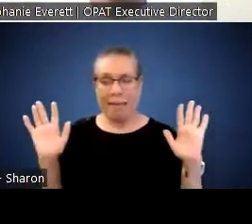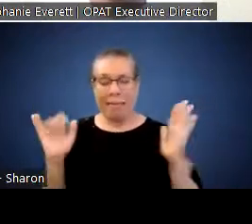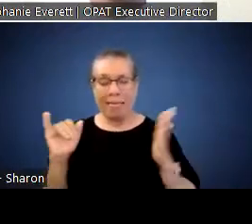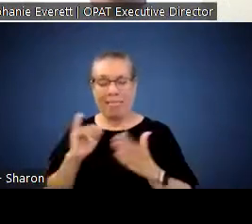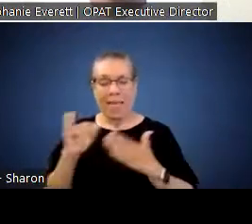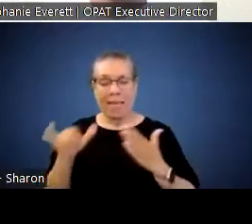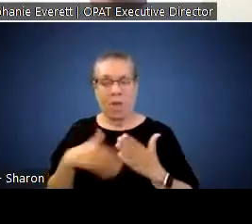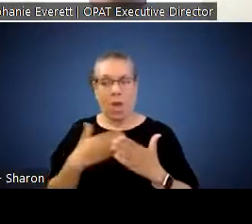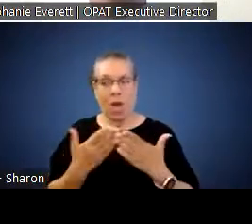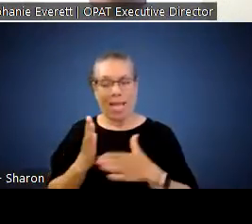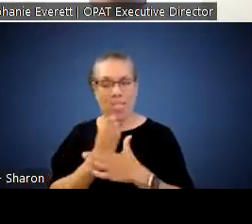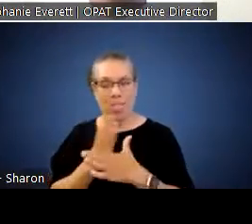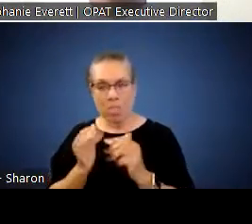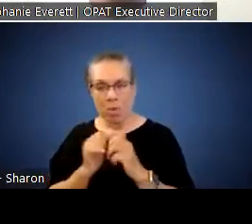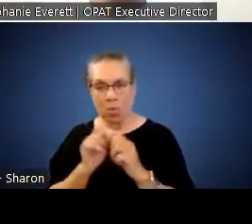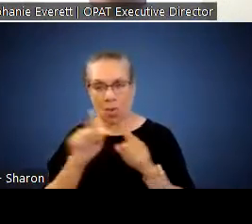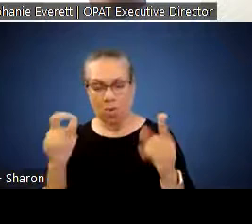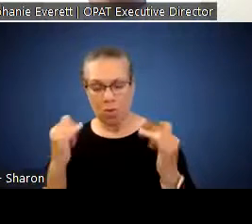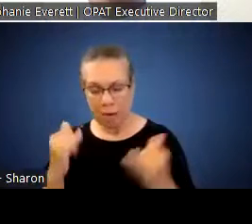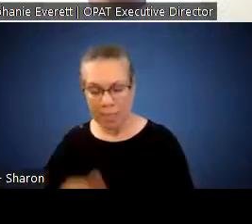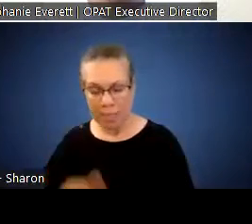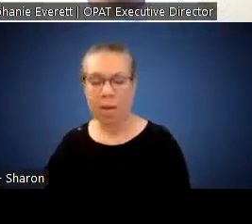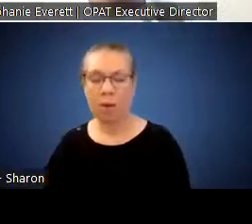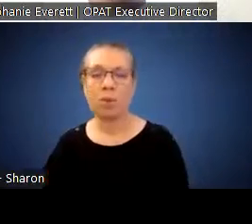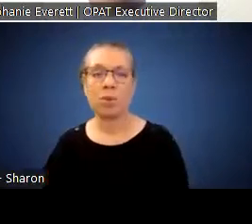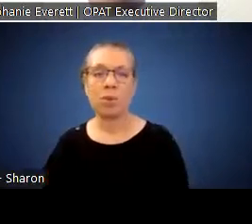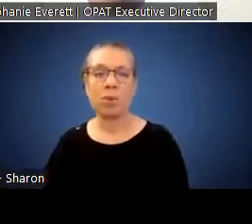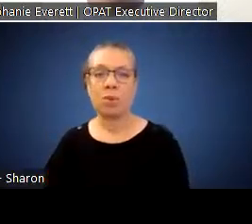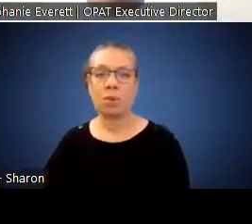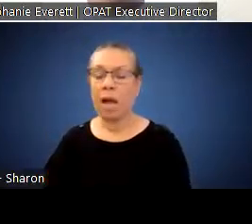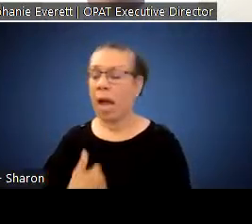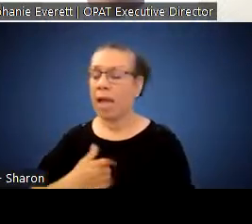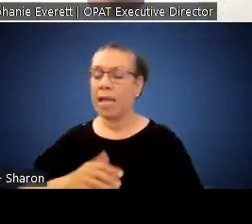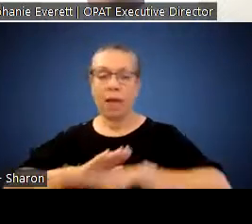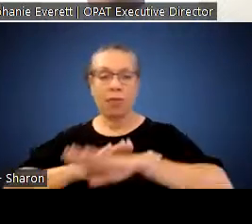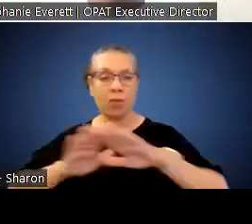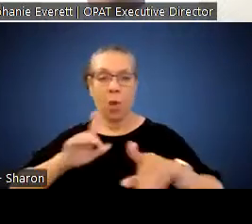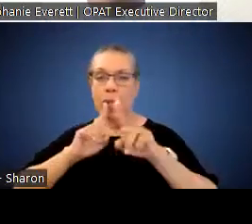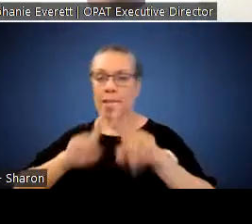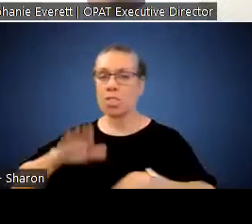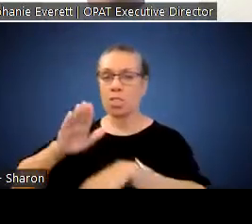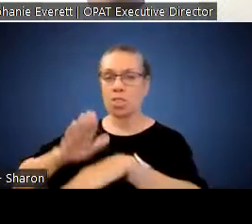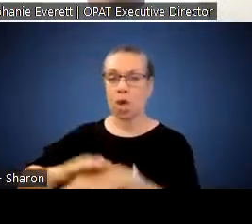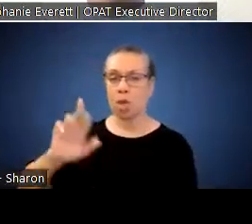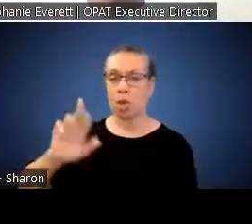now, but I don't have any answers on roles.